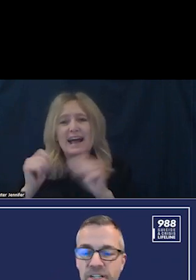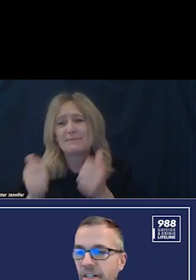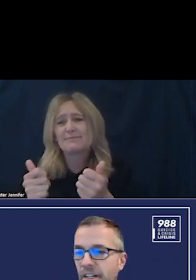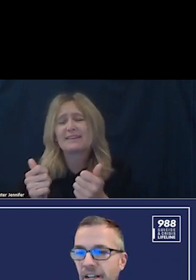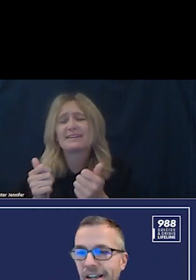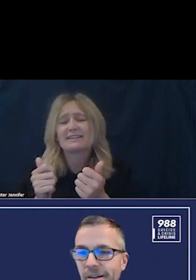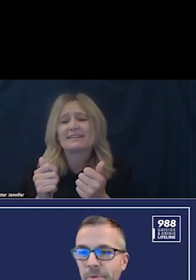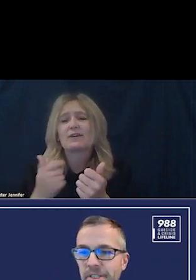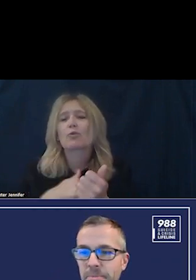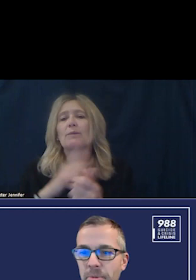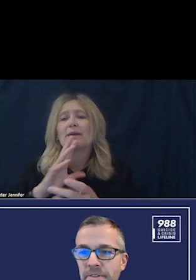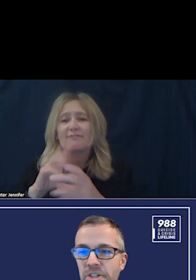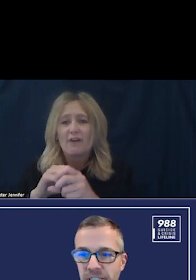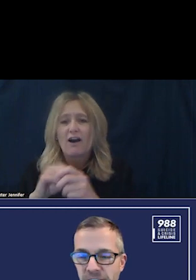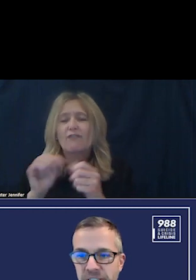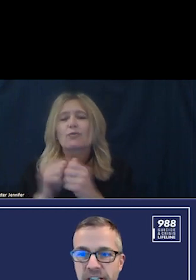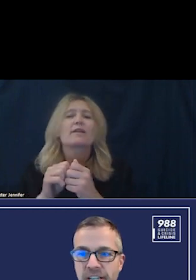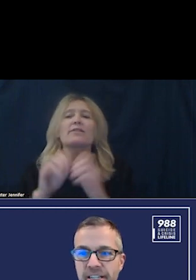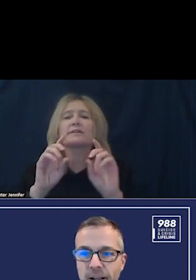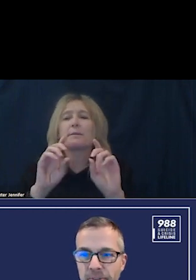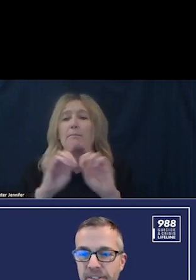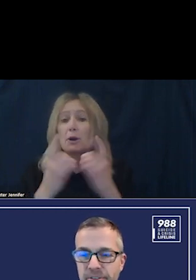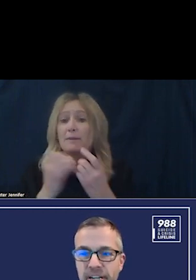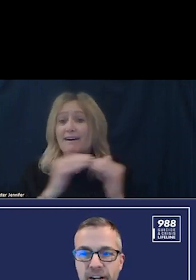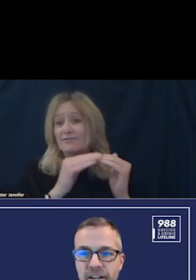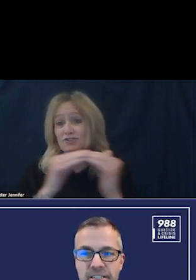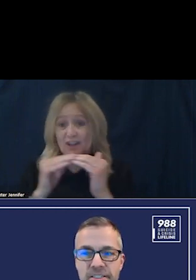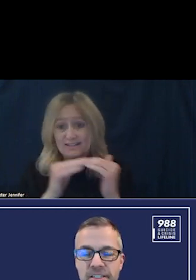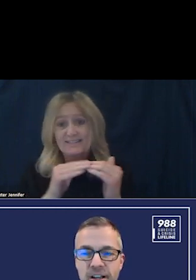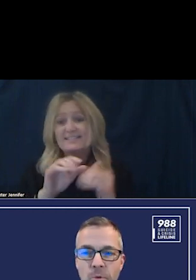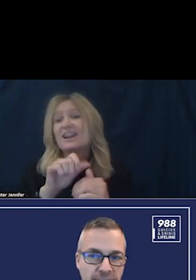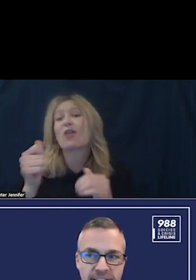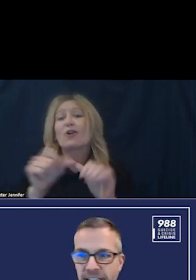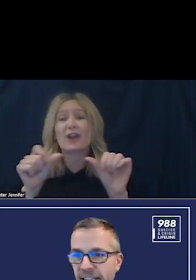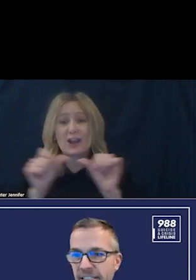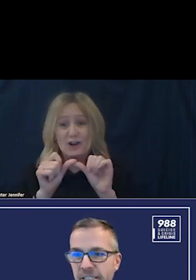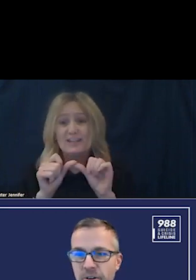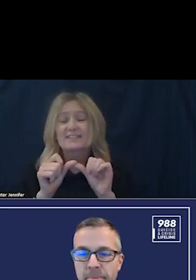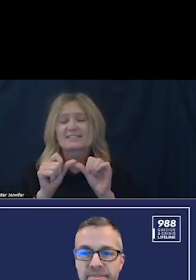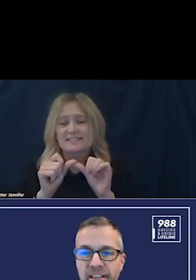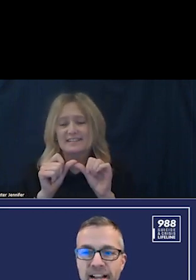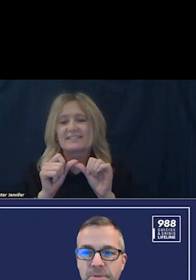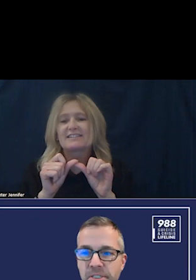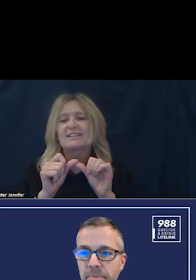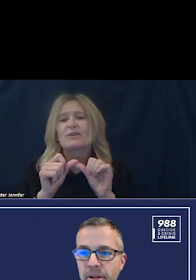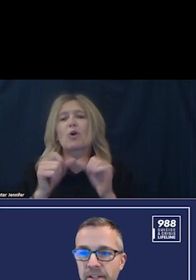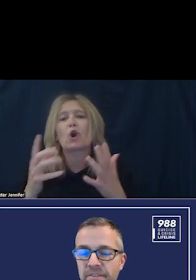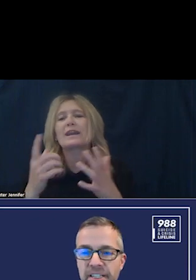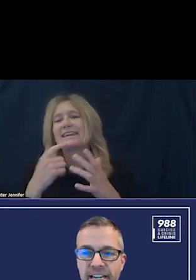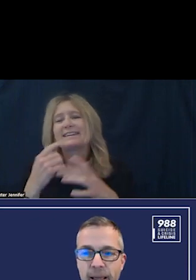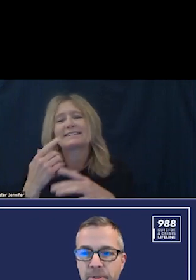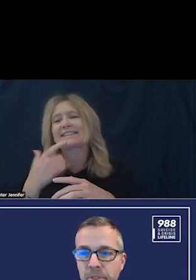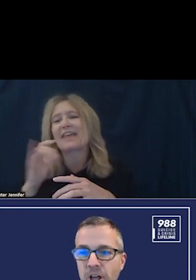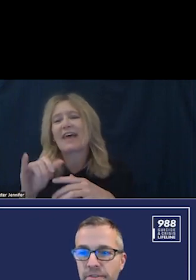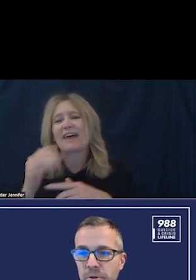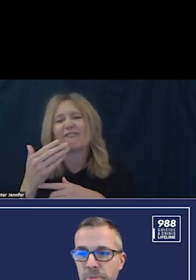engaged with the Department of Justice in a couple of different areas. One, as has already been flagged, was a convening